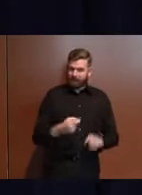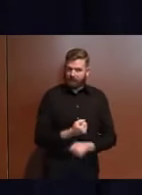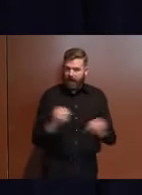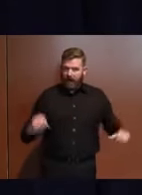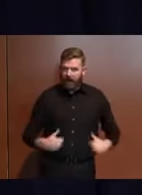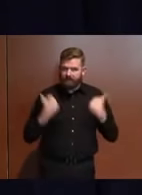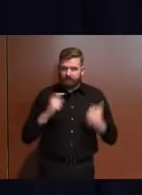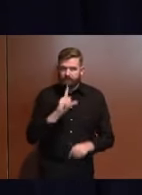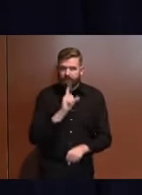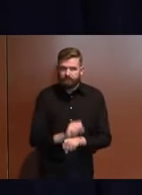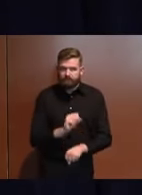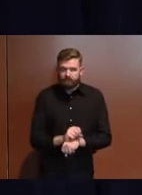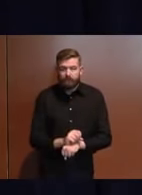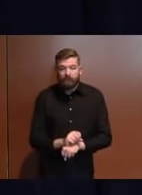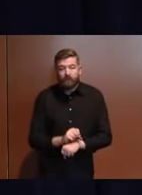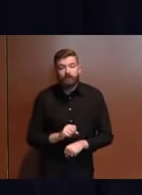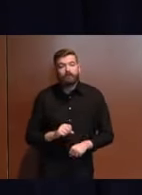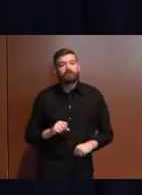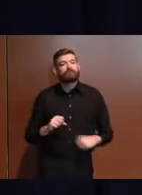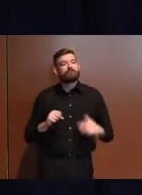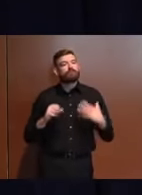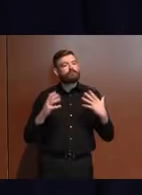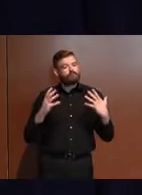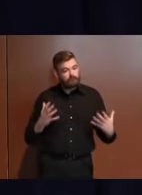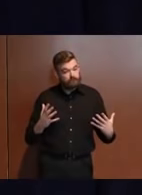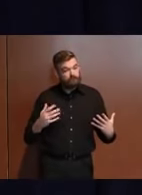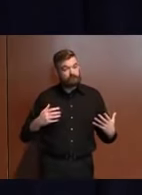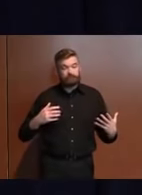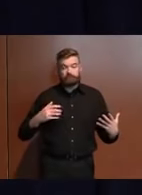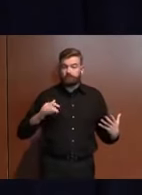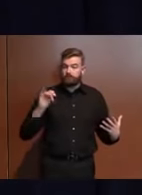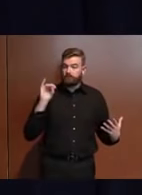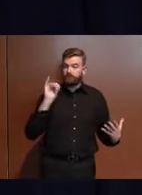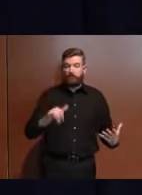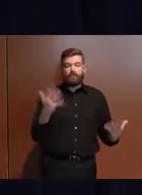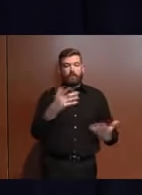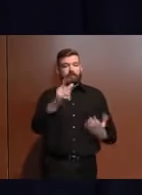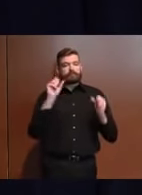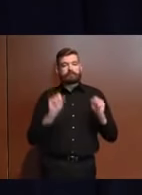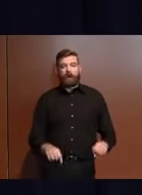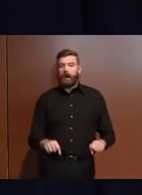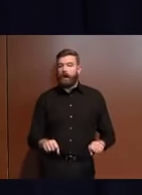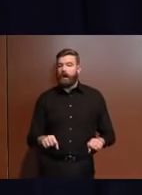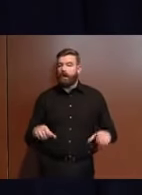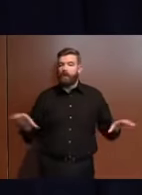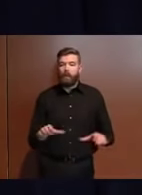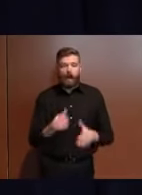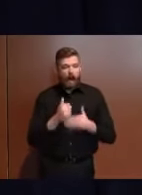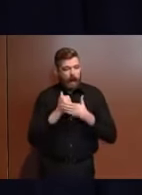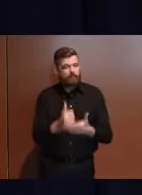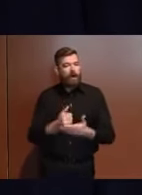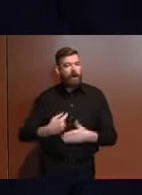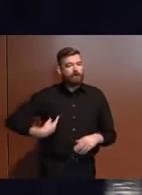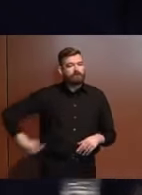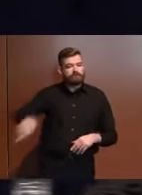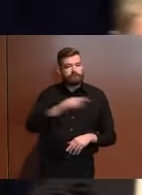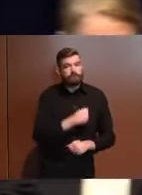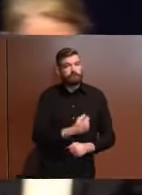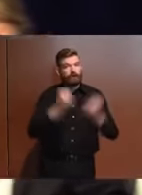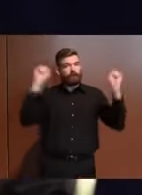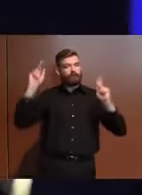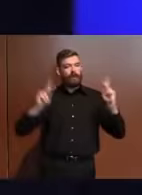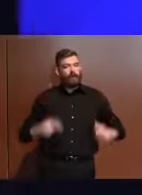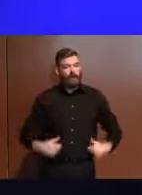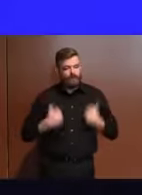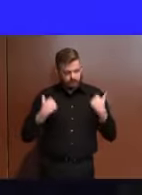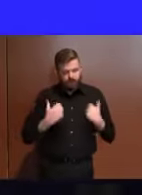It is vital that we work together now to lessen the impact on our state. Thank you. Judy, thank you.